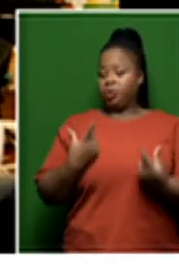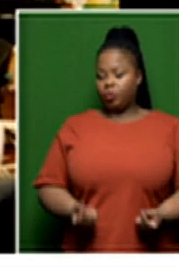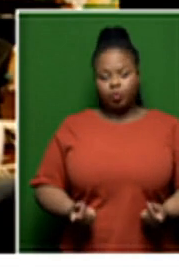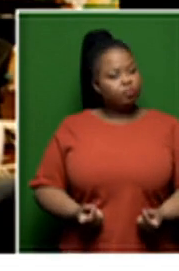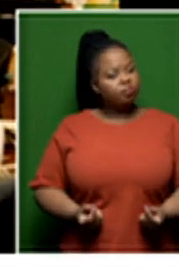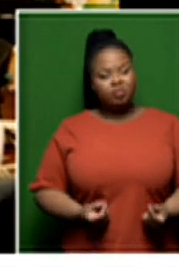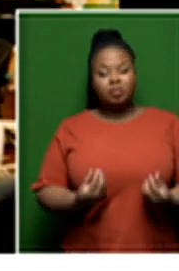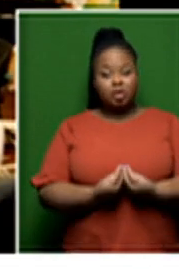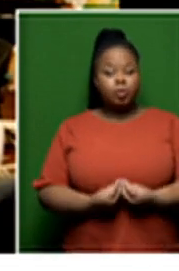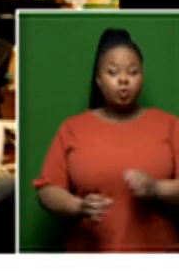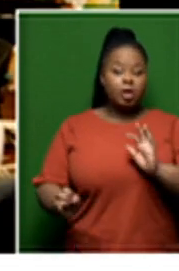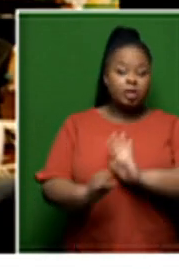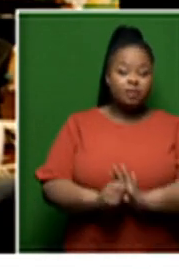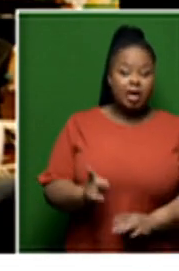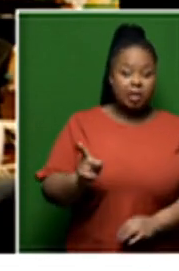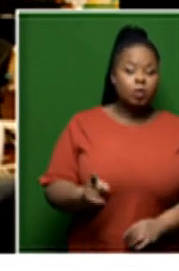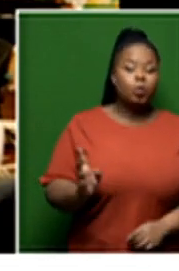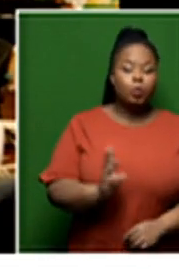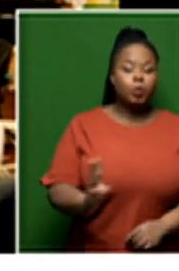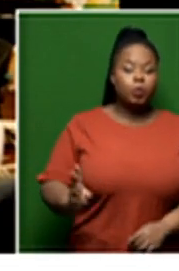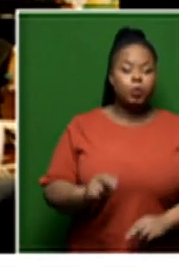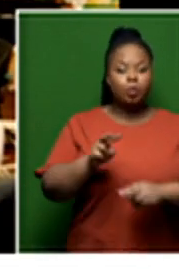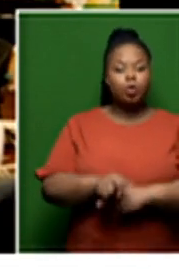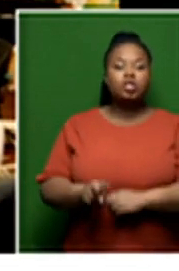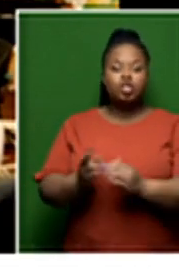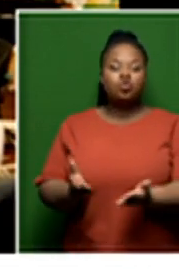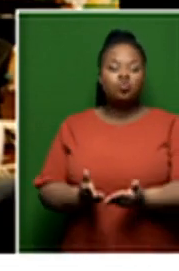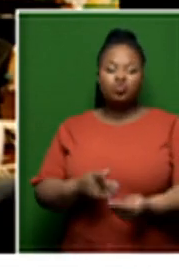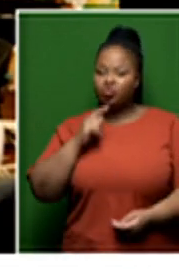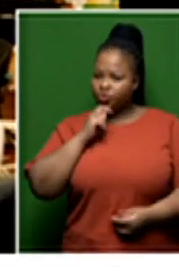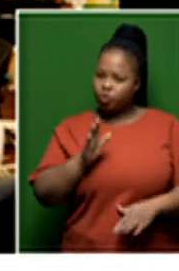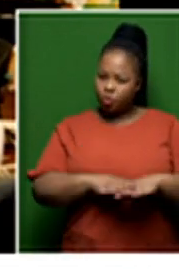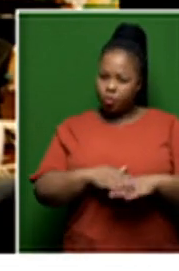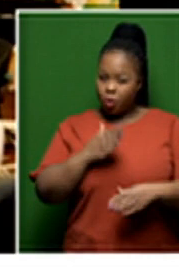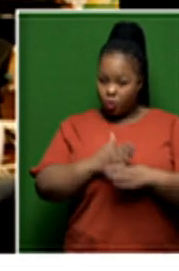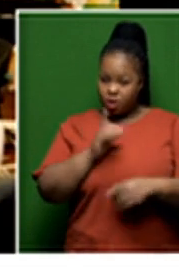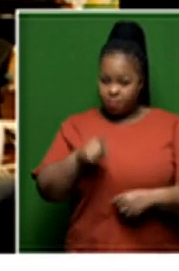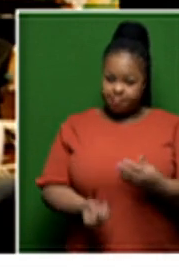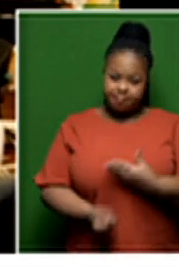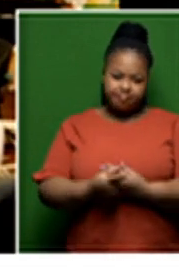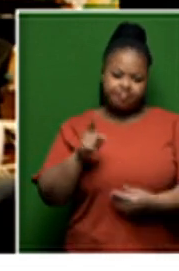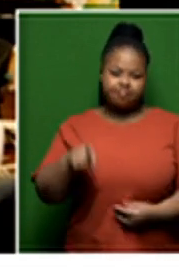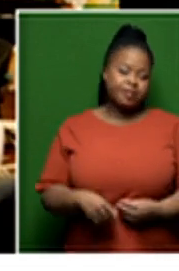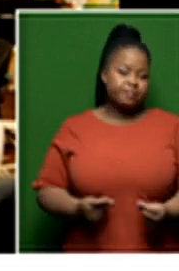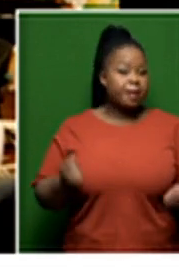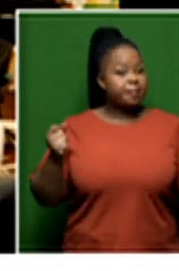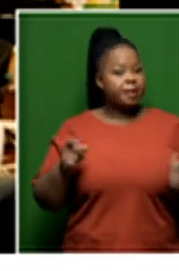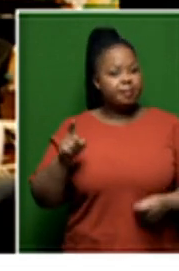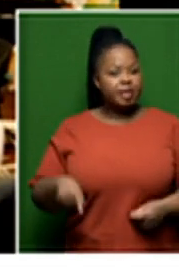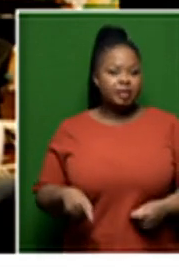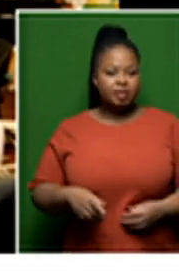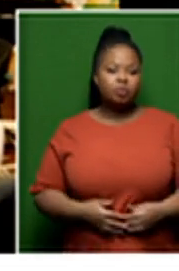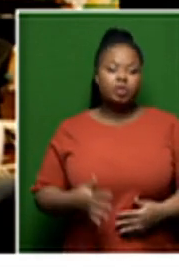we identified ourselves when monitoring schools, that there's a lot of work that we need to do, but we need to do it faster, and